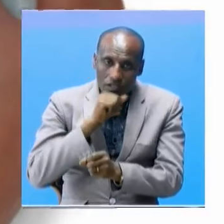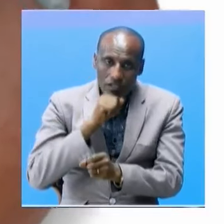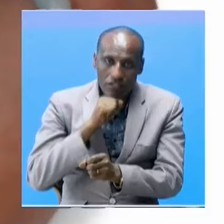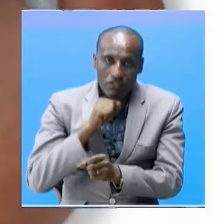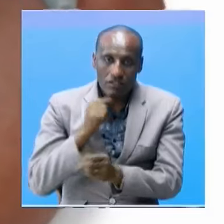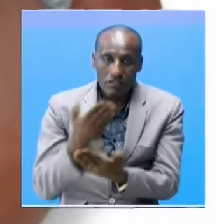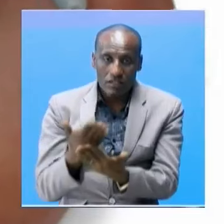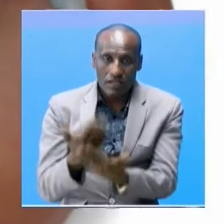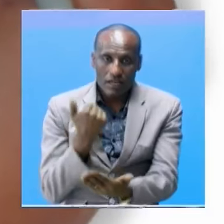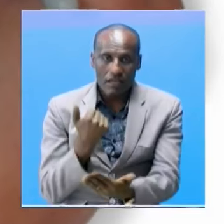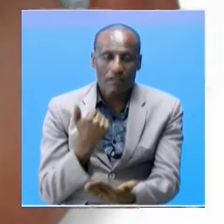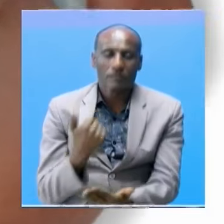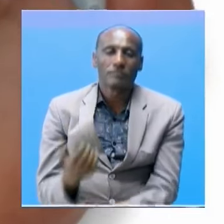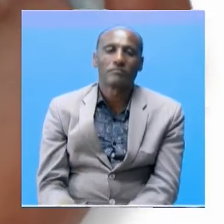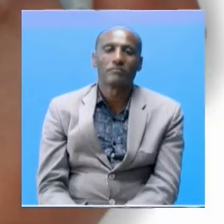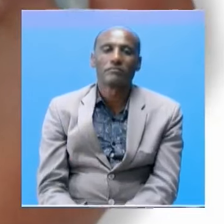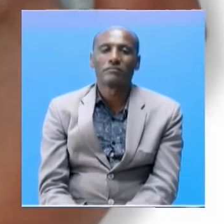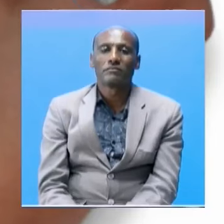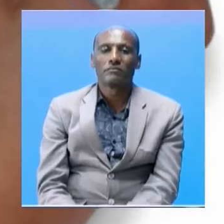early.